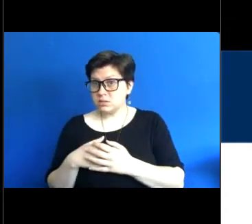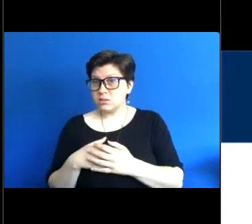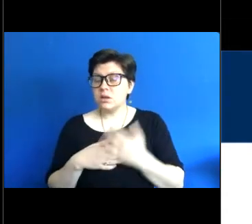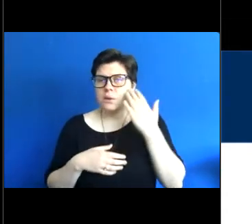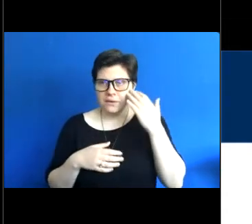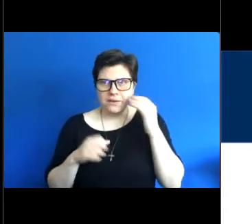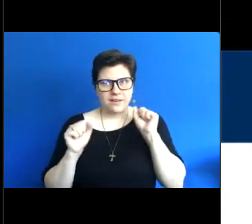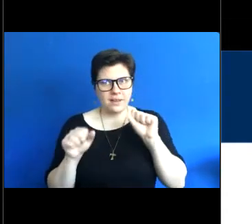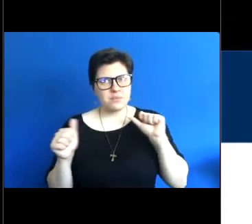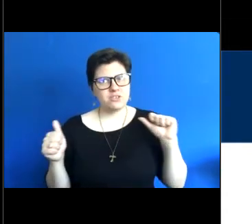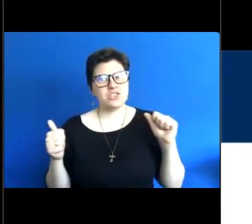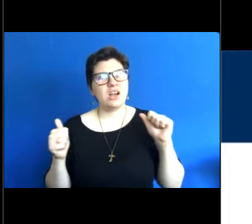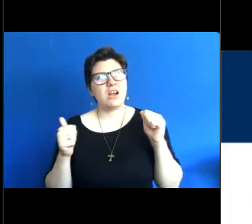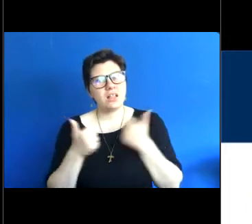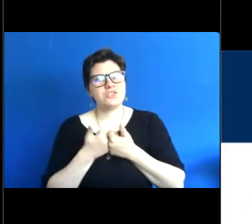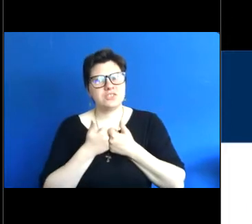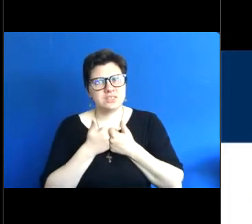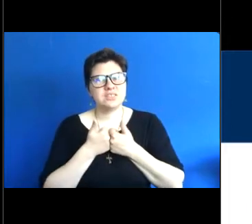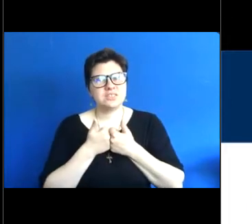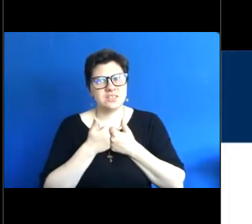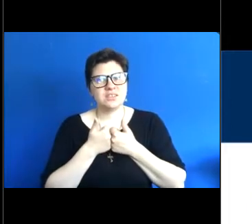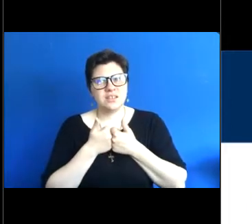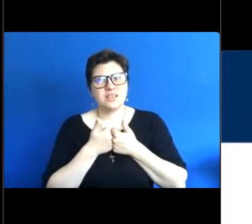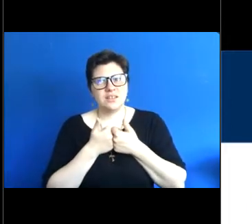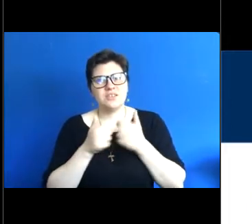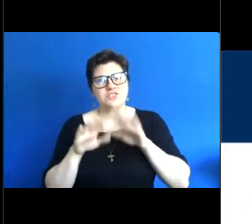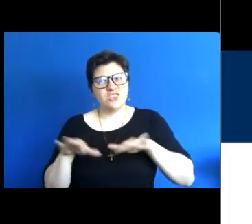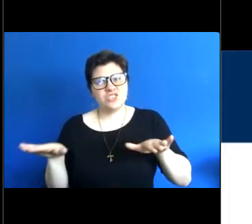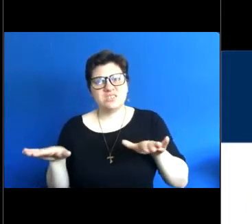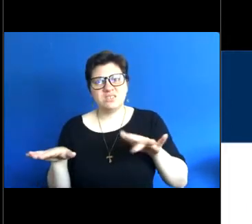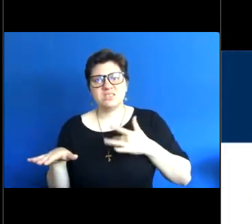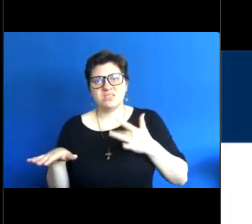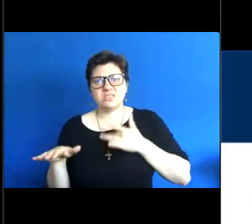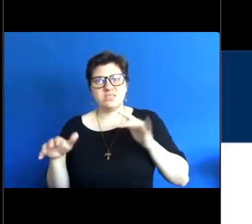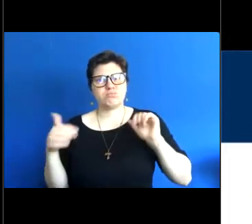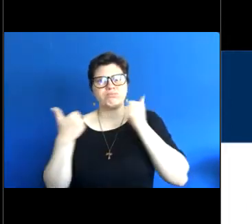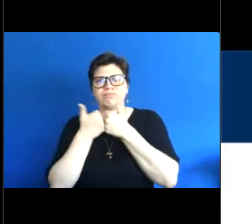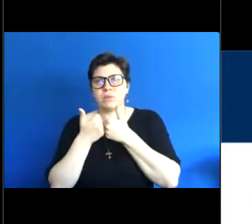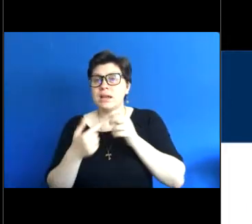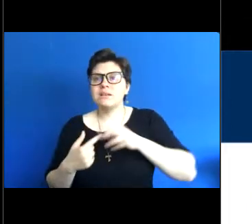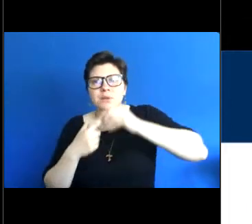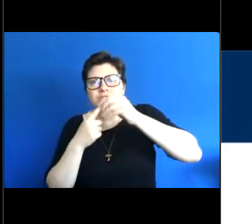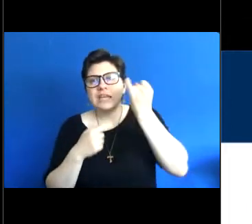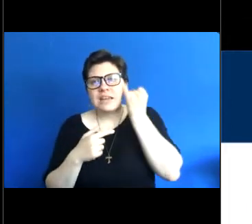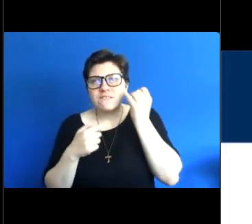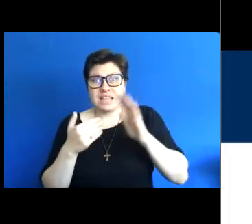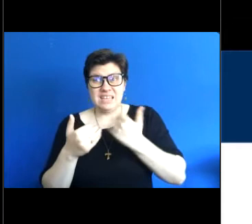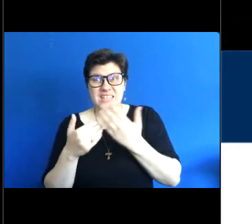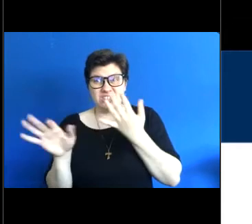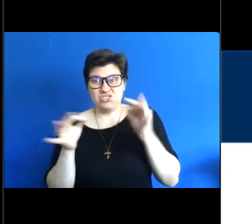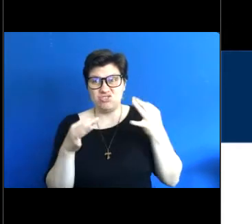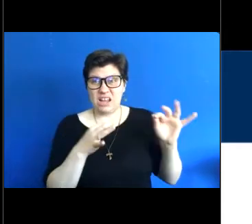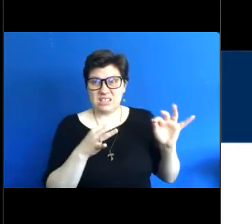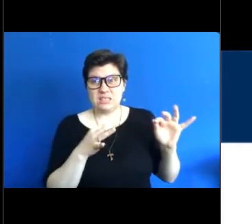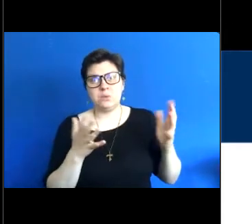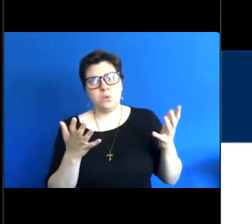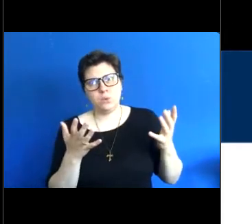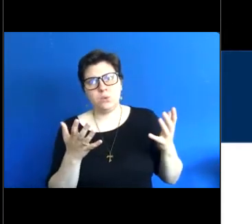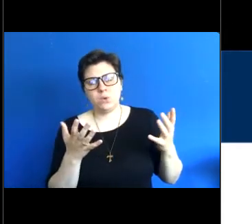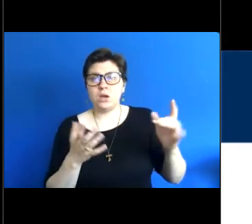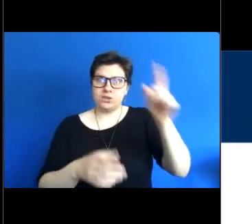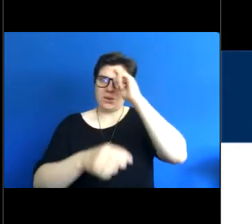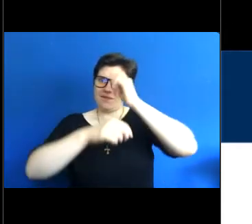be very challenging for children, and especially children that are easily distracted. So let's envision a Zoom call.